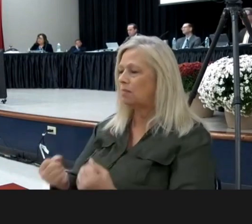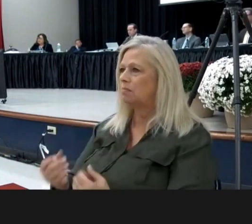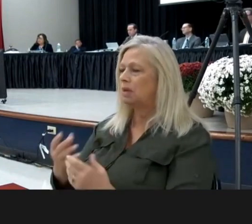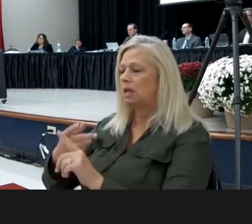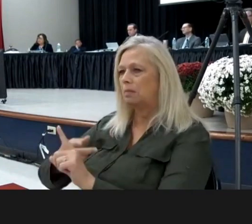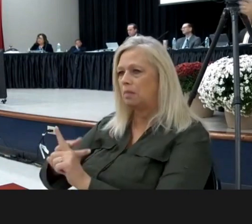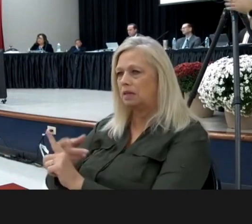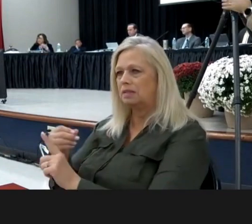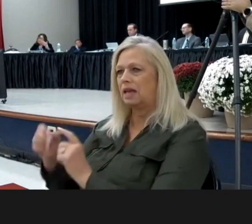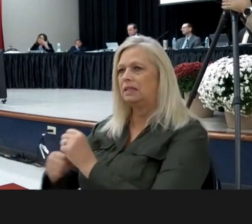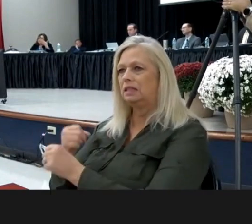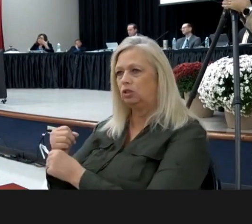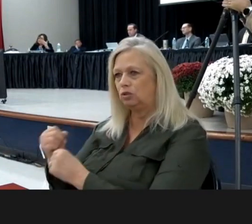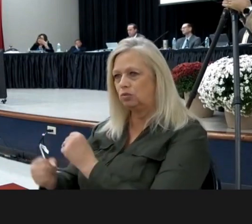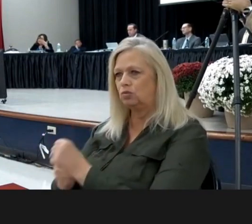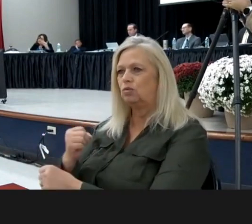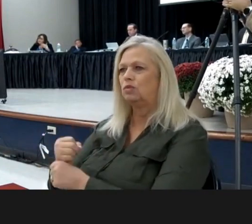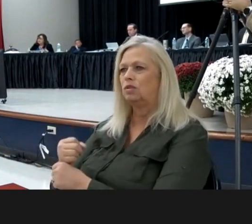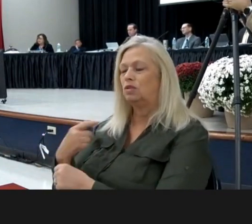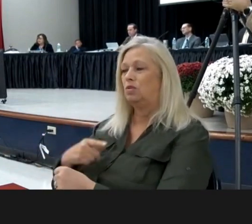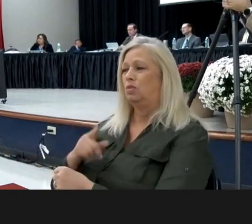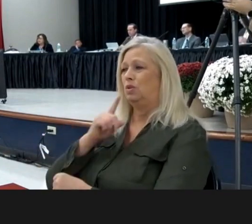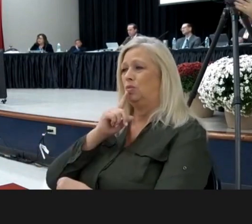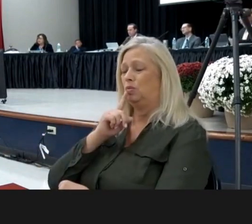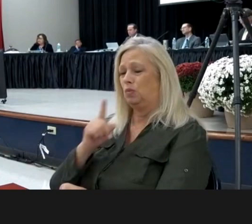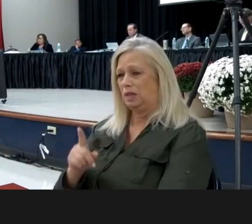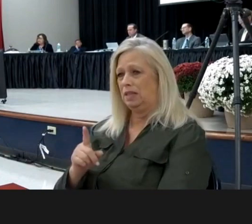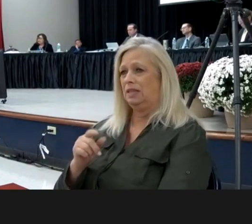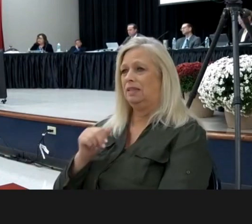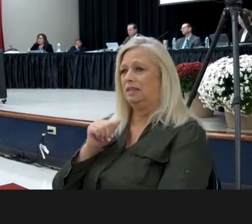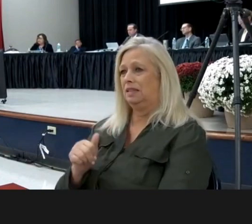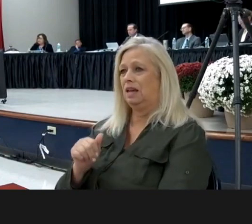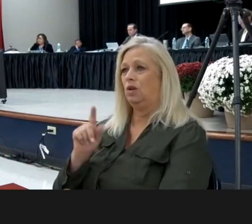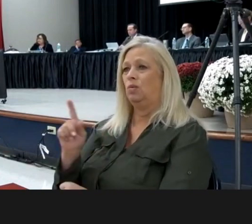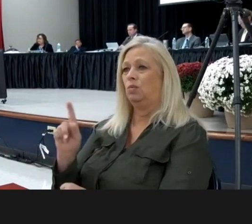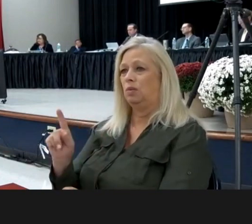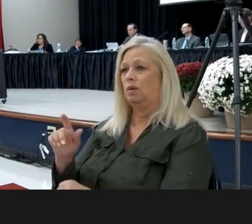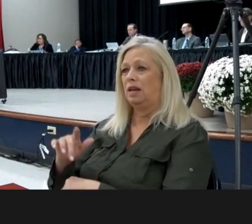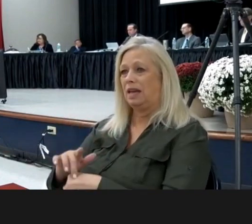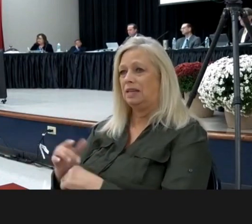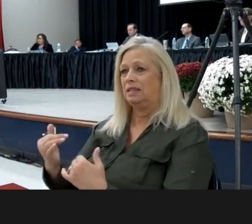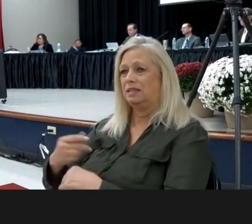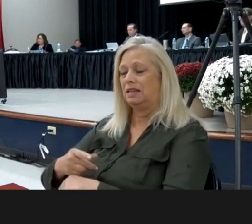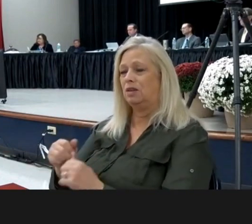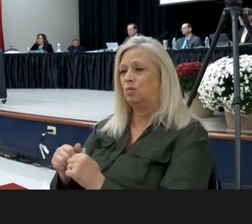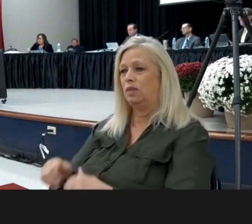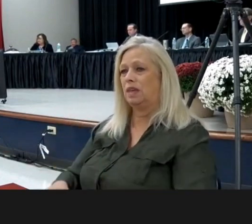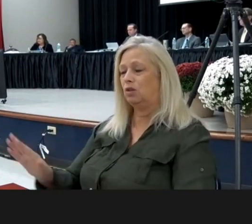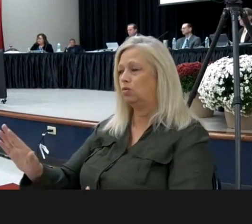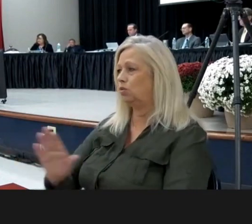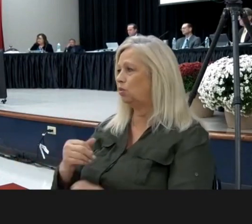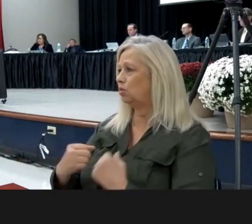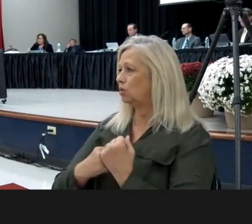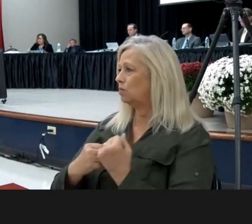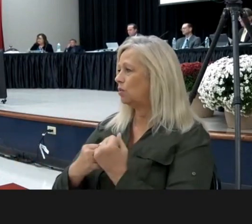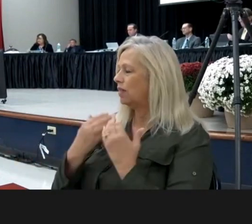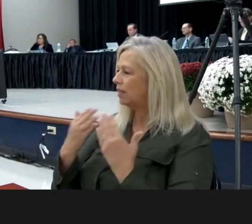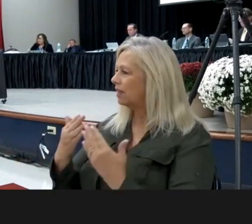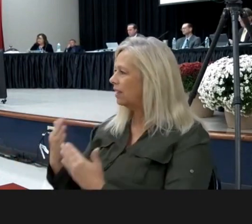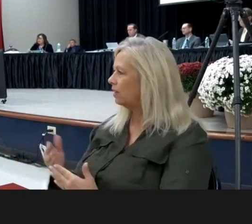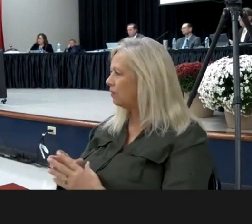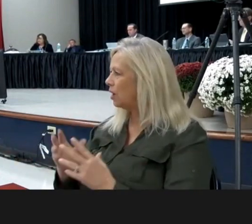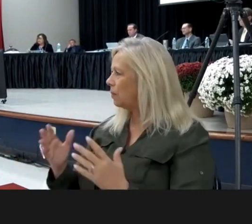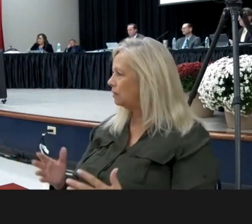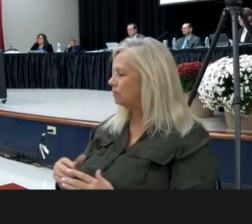for this project, because we literally and figuratively would not be where we are today without your support for this project.